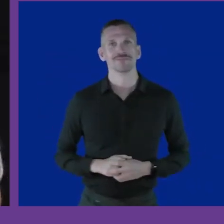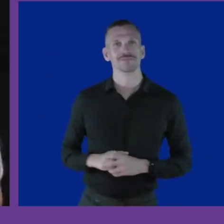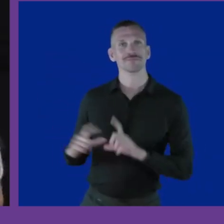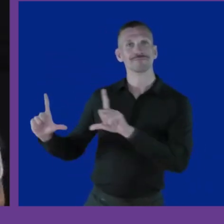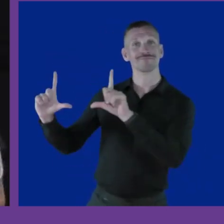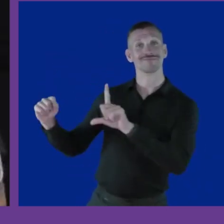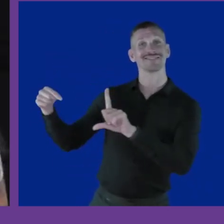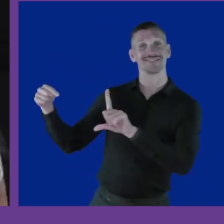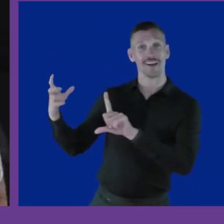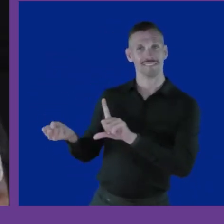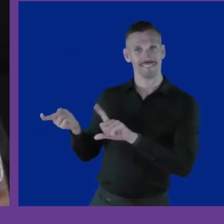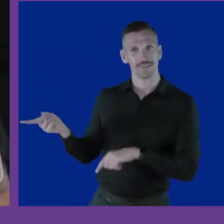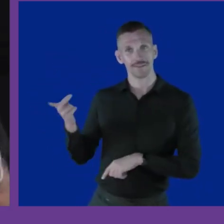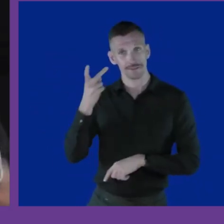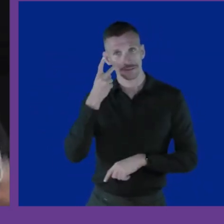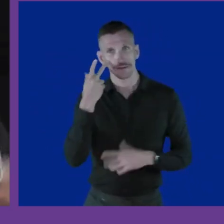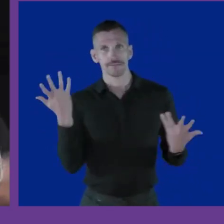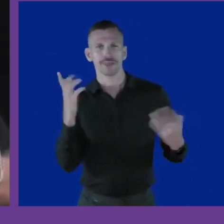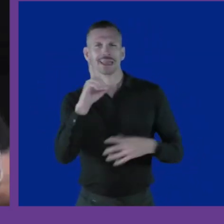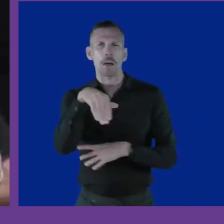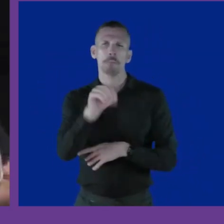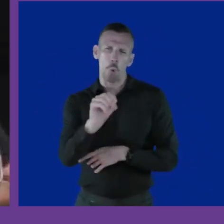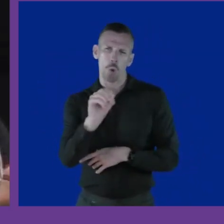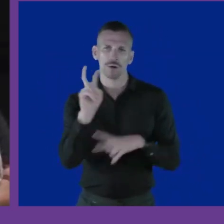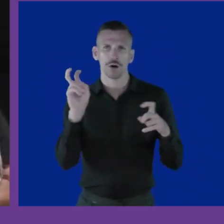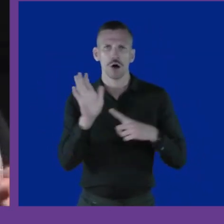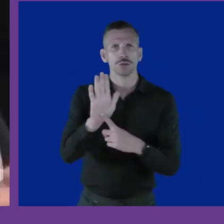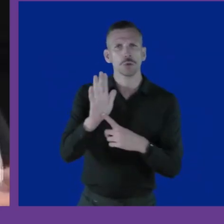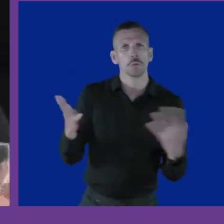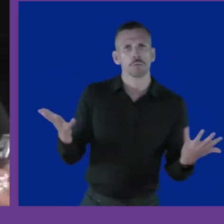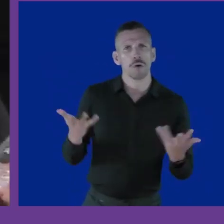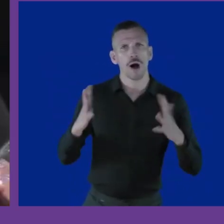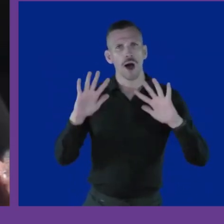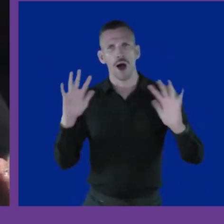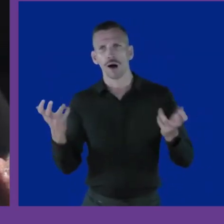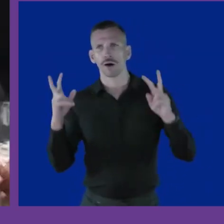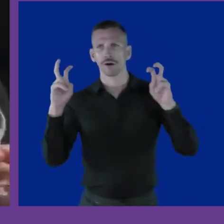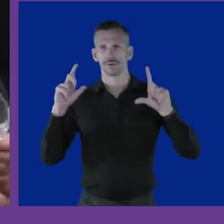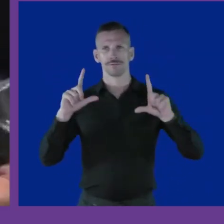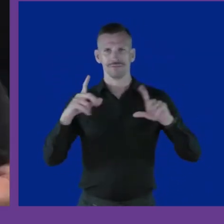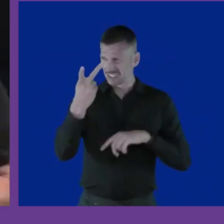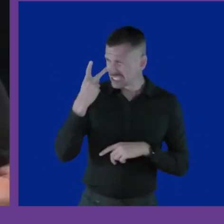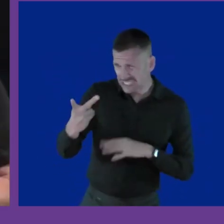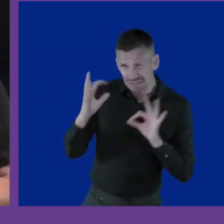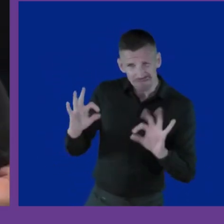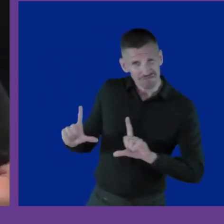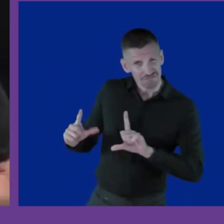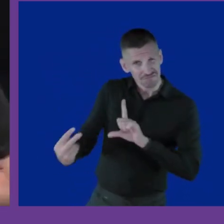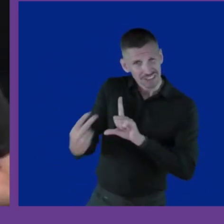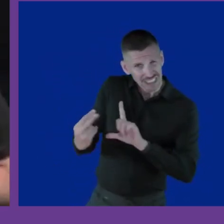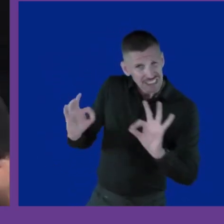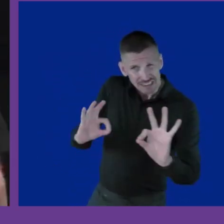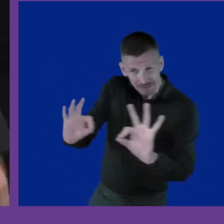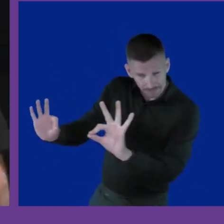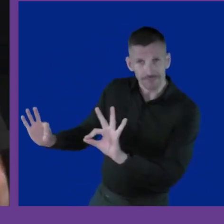like that? Maybe, yeah. See if we can. Does it show? Yeah, okay, you can see it. Doesn't really